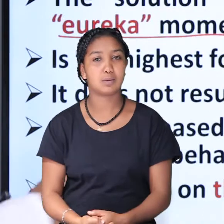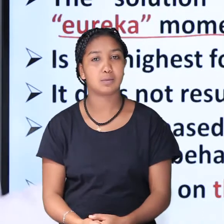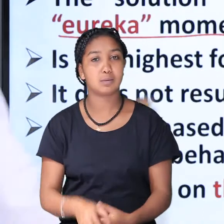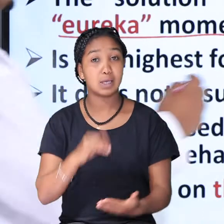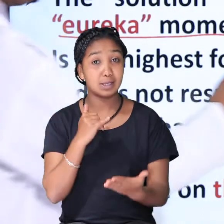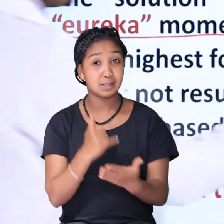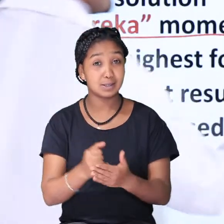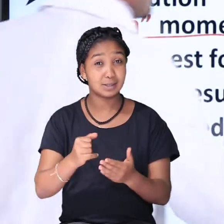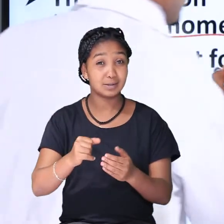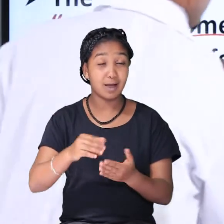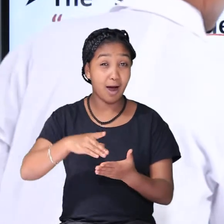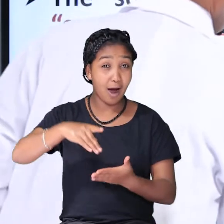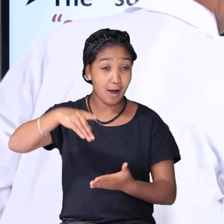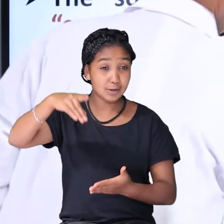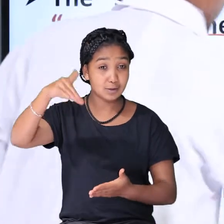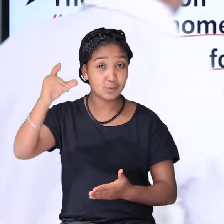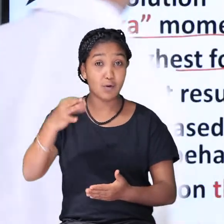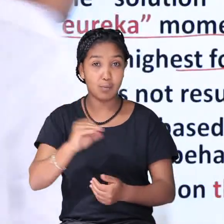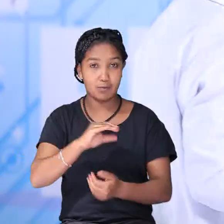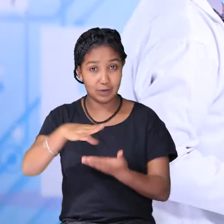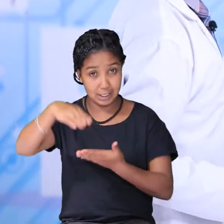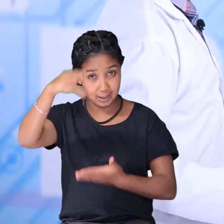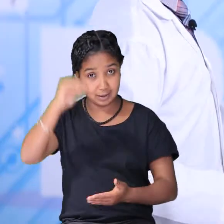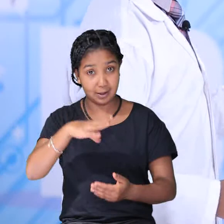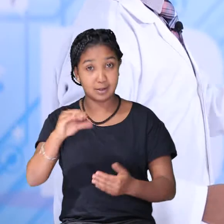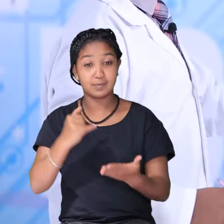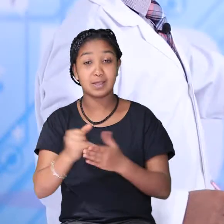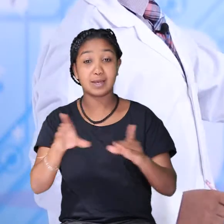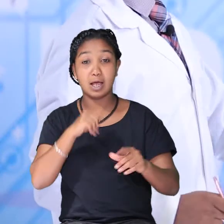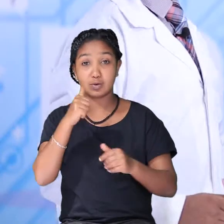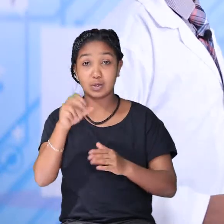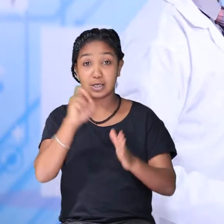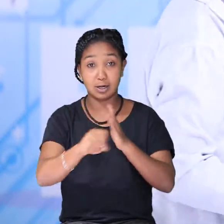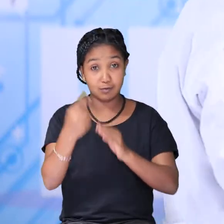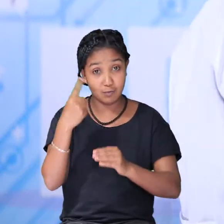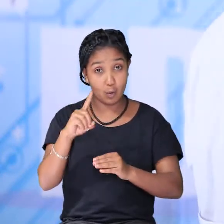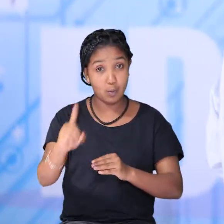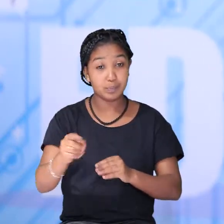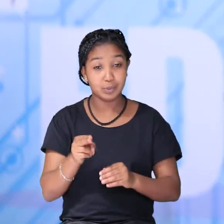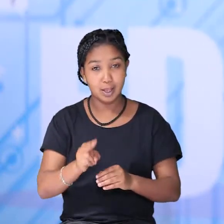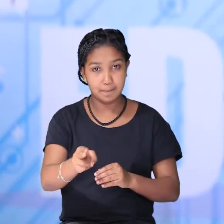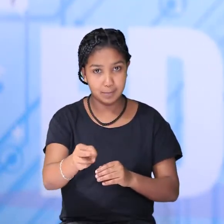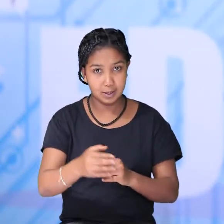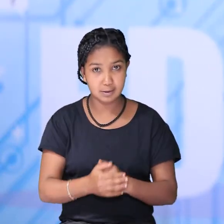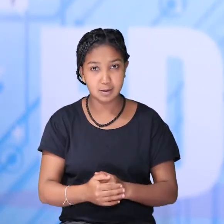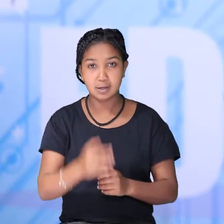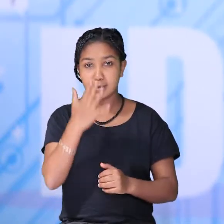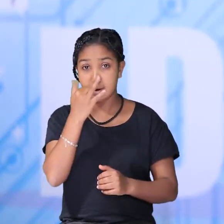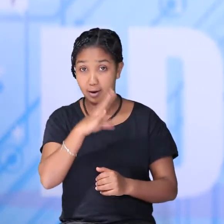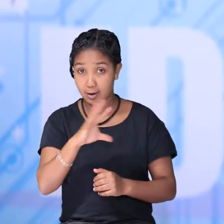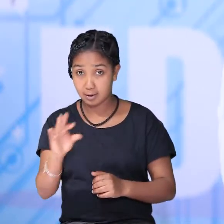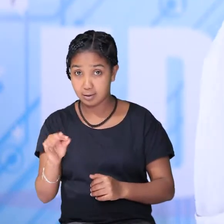It is the highest form of learning, and it does not result from immediate trial